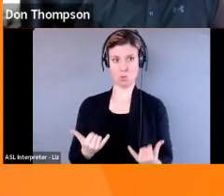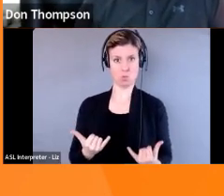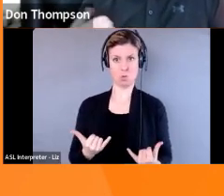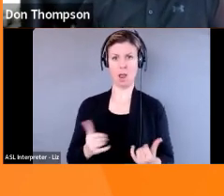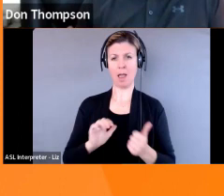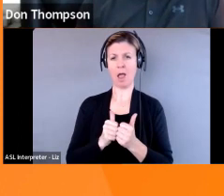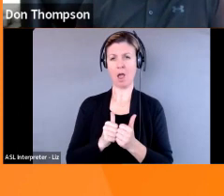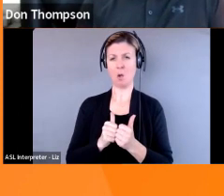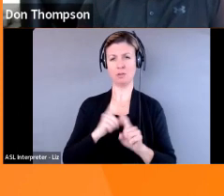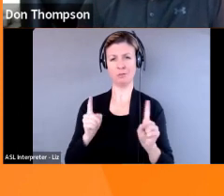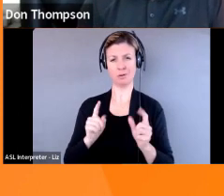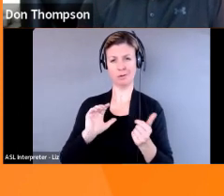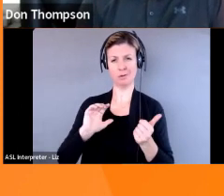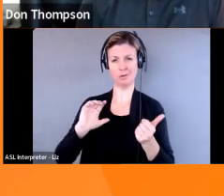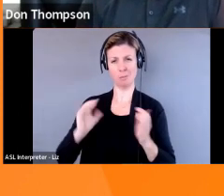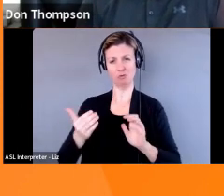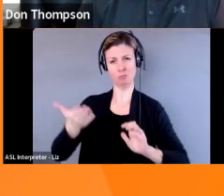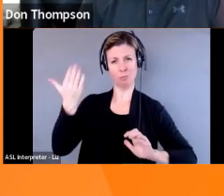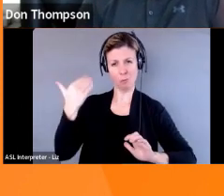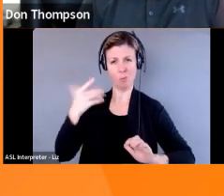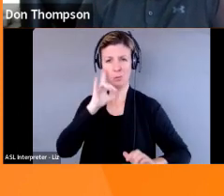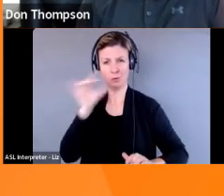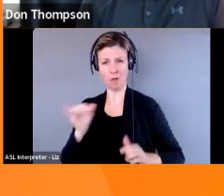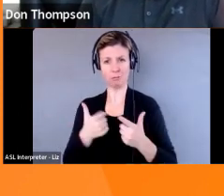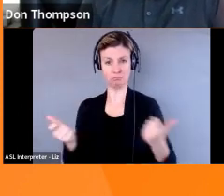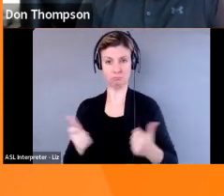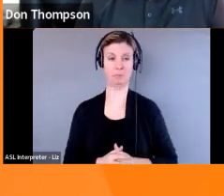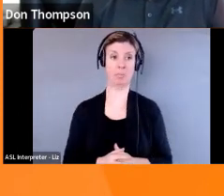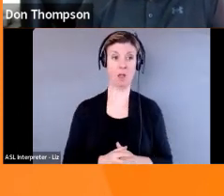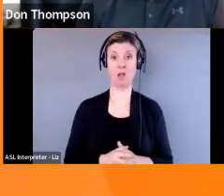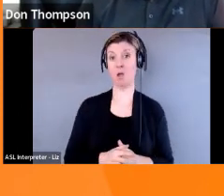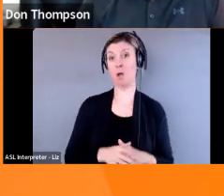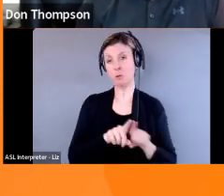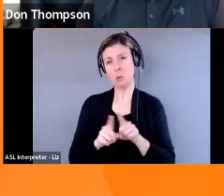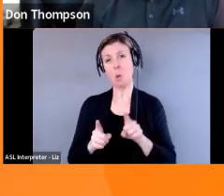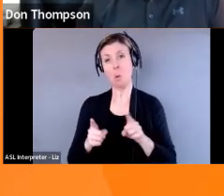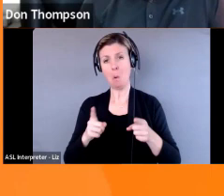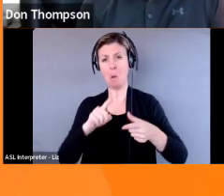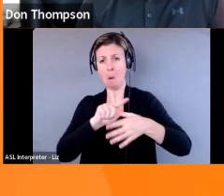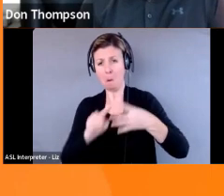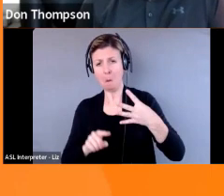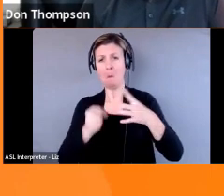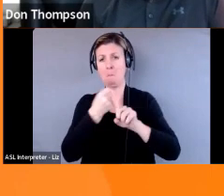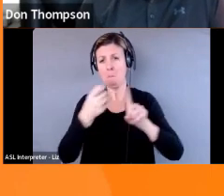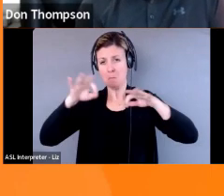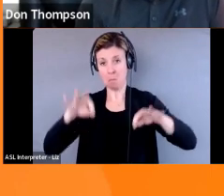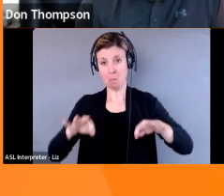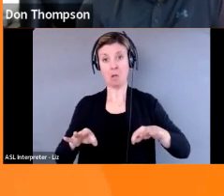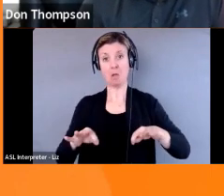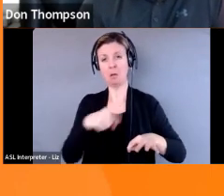this with kind of an idea on, does Amazon make sense for your business as part of your overall channel